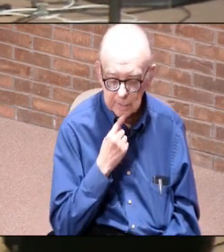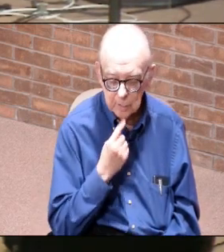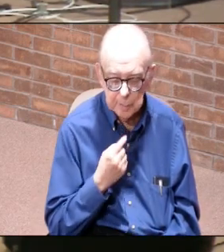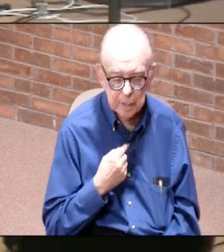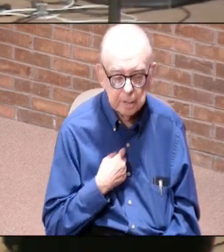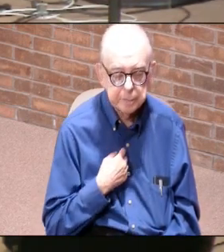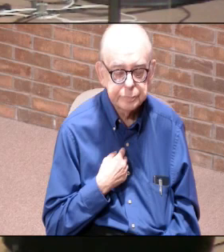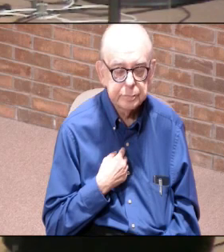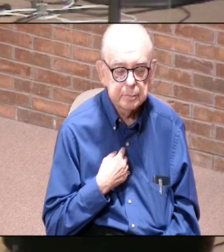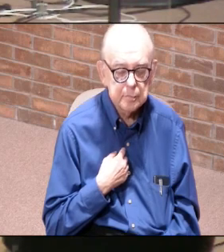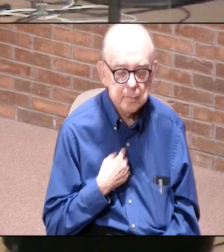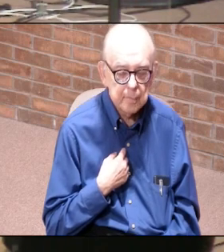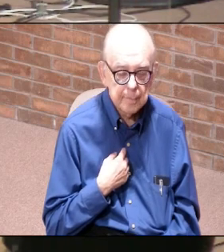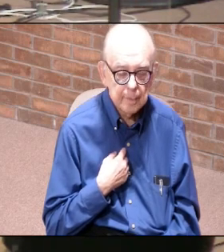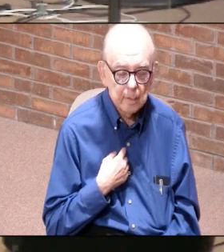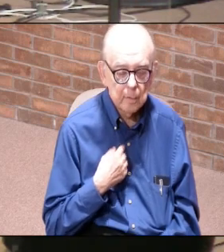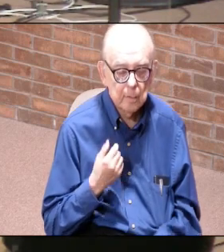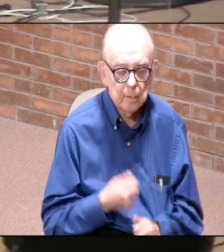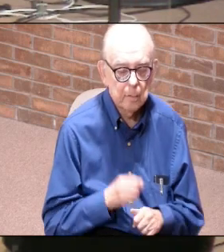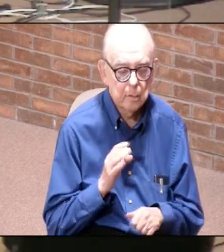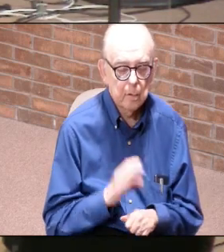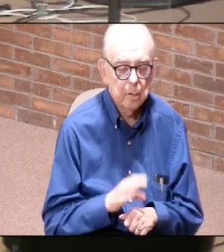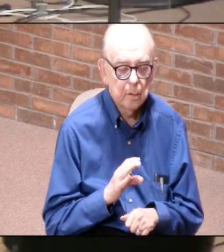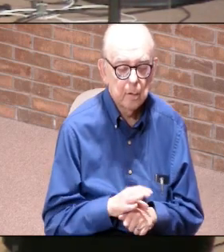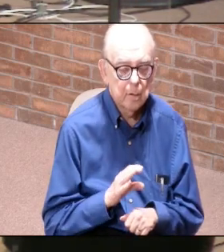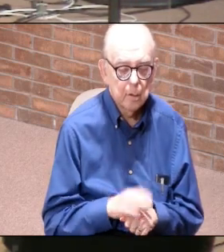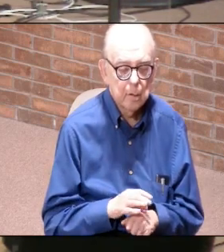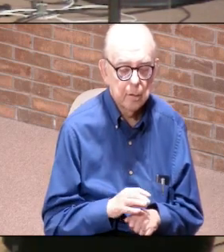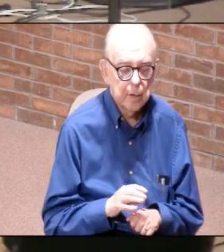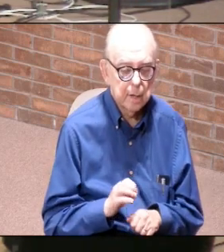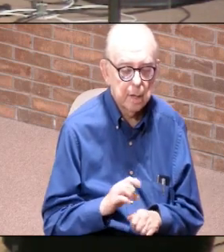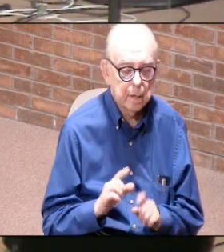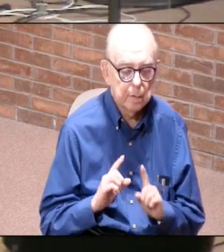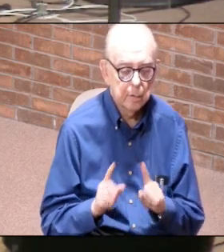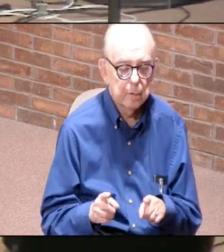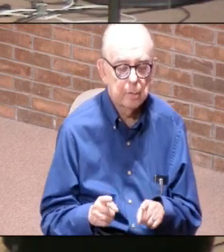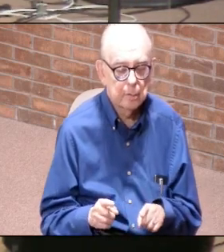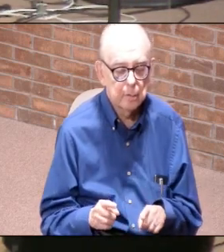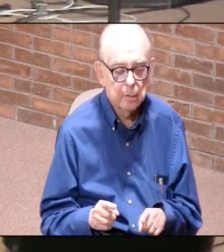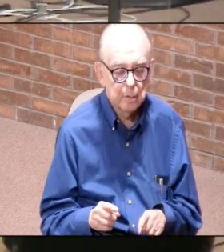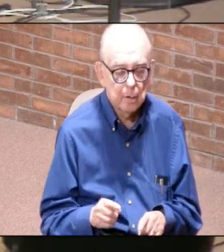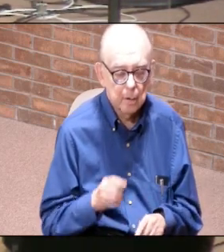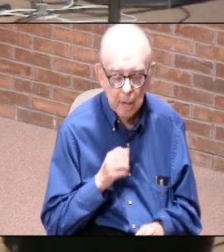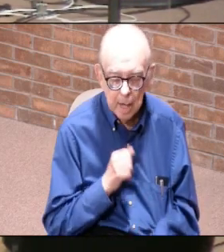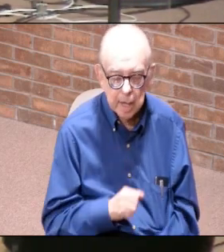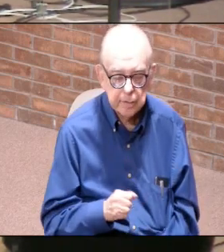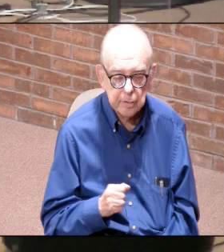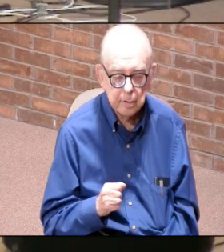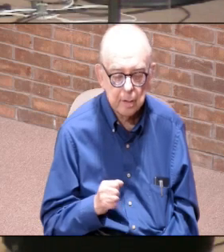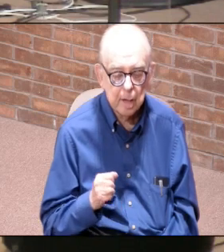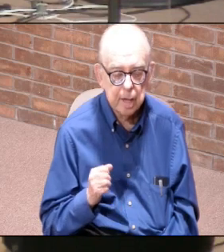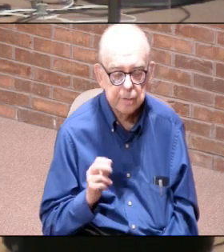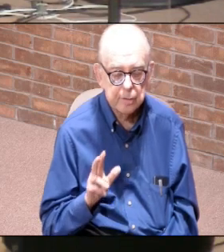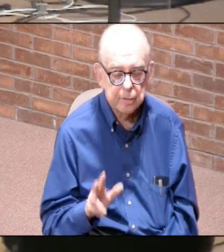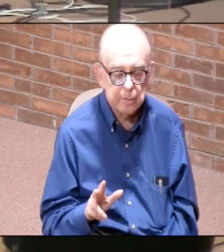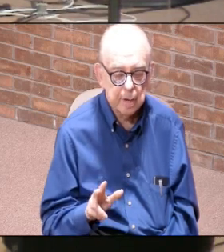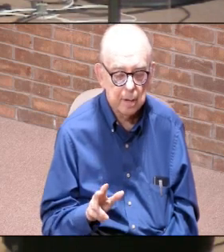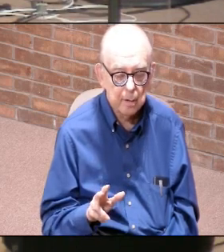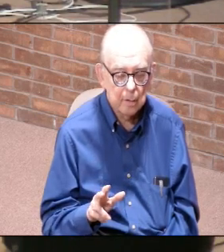me, every church that Ellie goes by, and she's what, five?